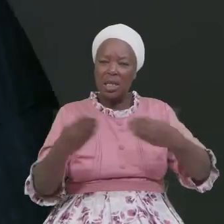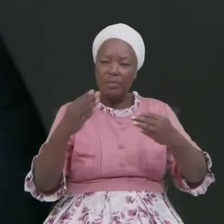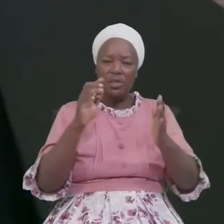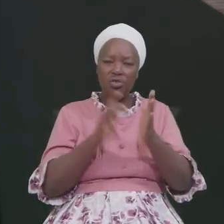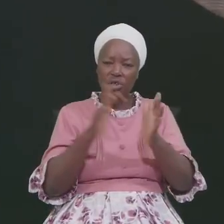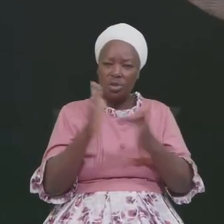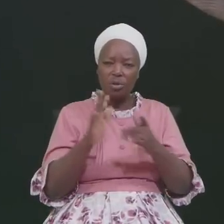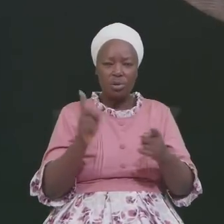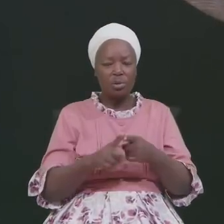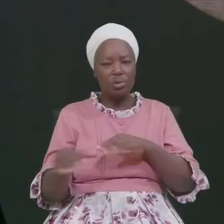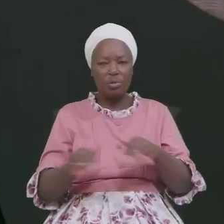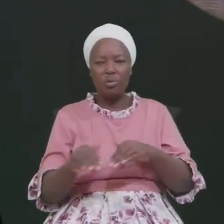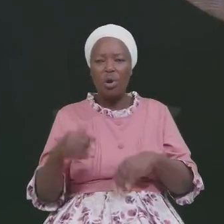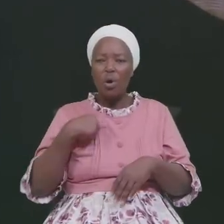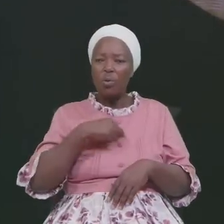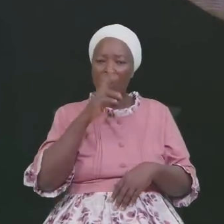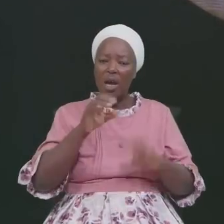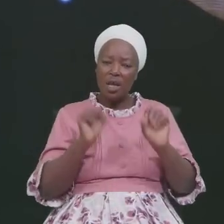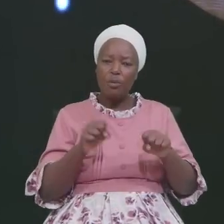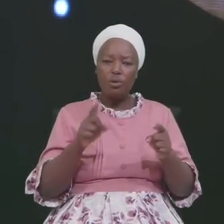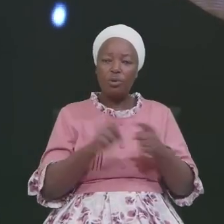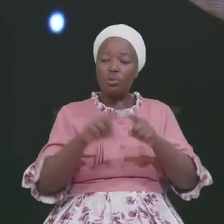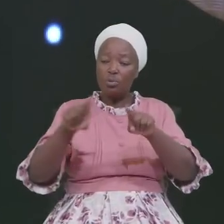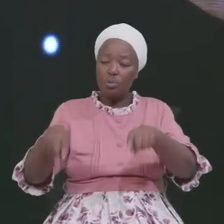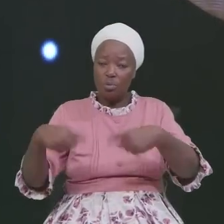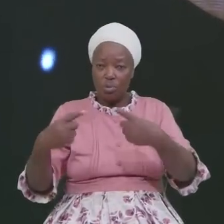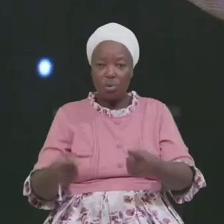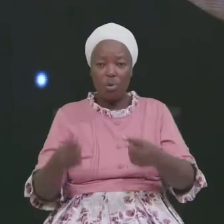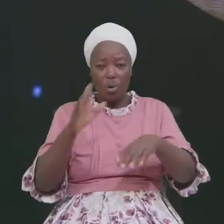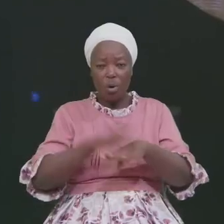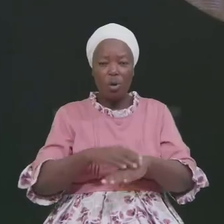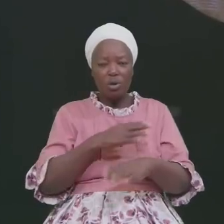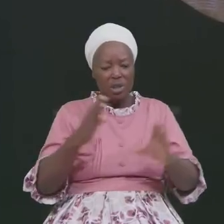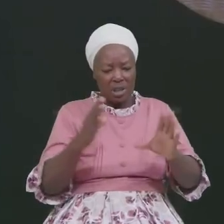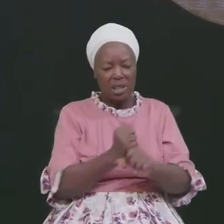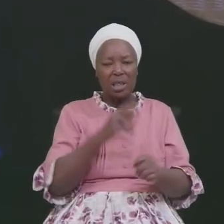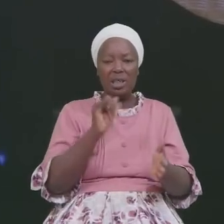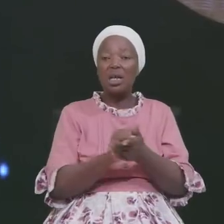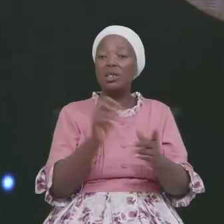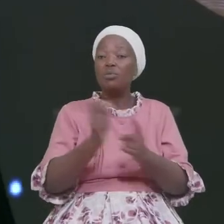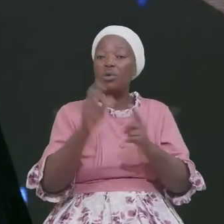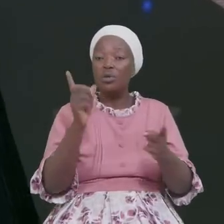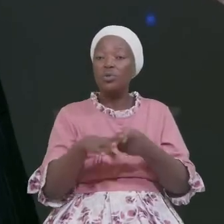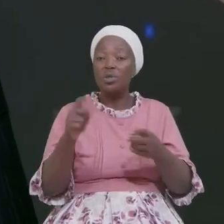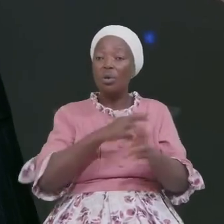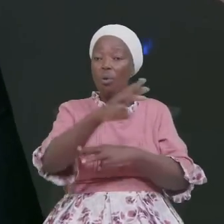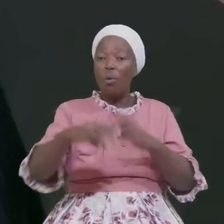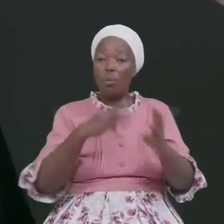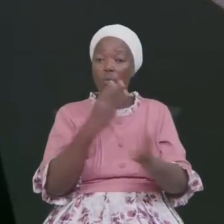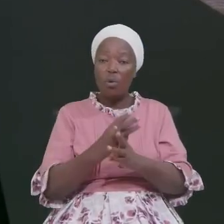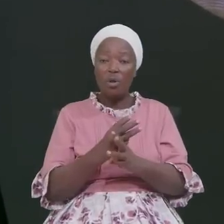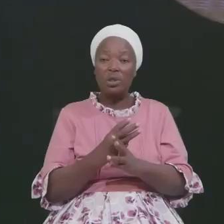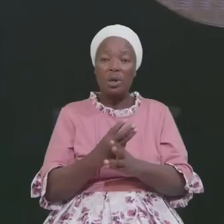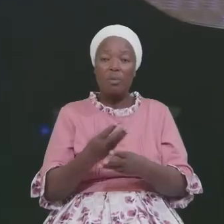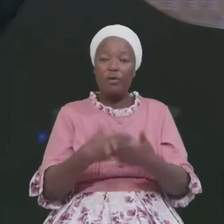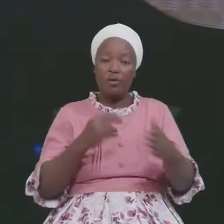to do, we're able to go forth taking that word to the world ahead.